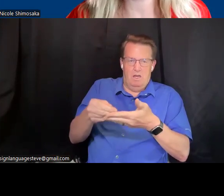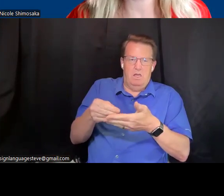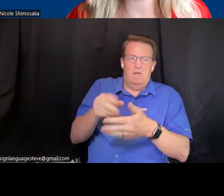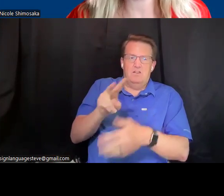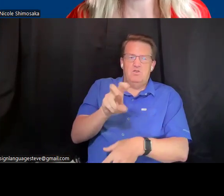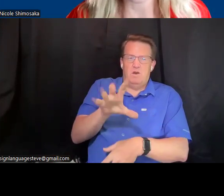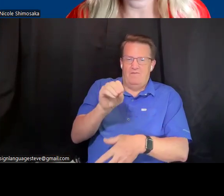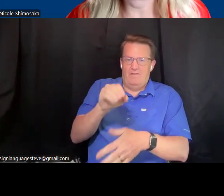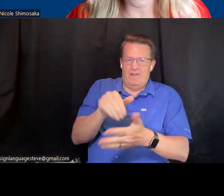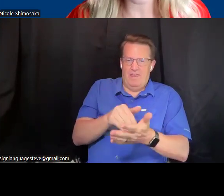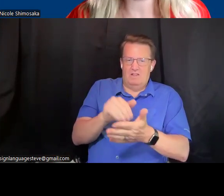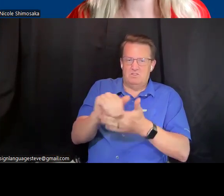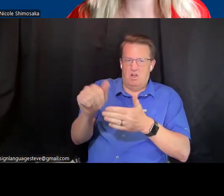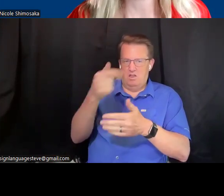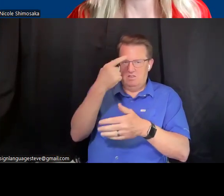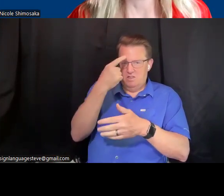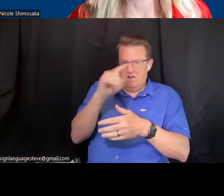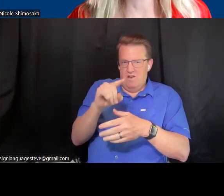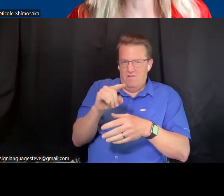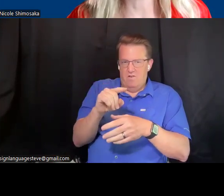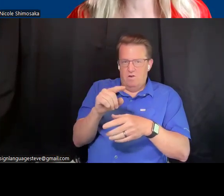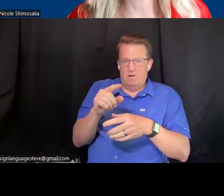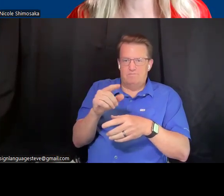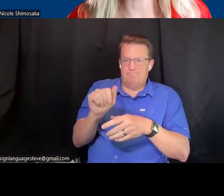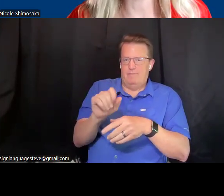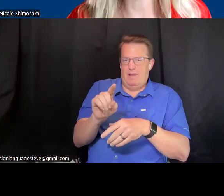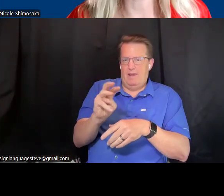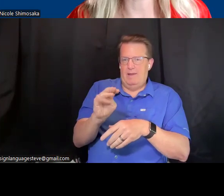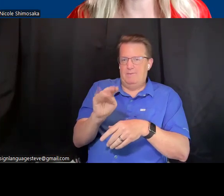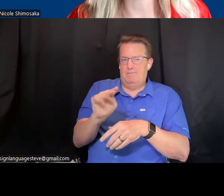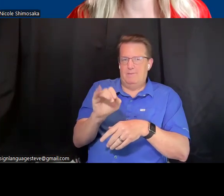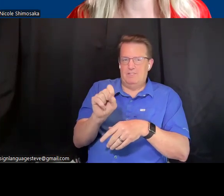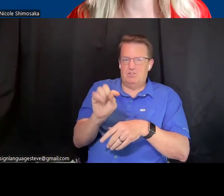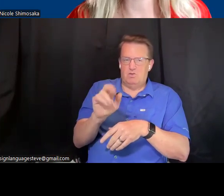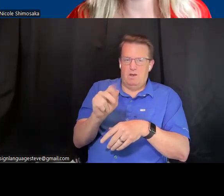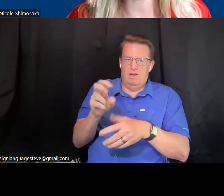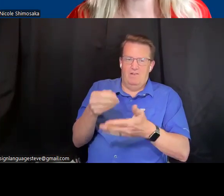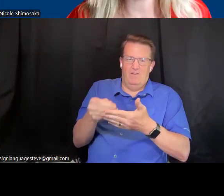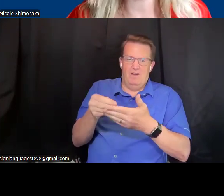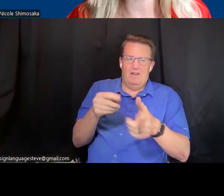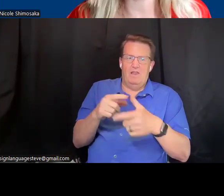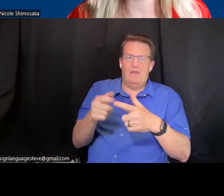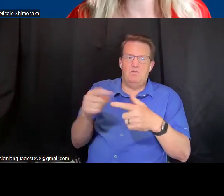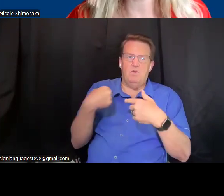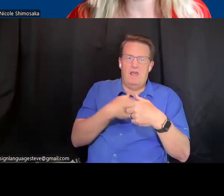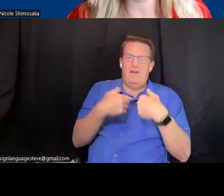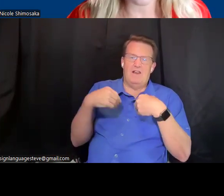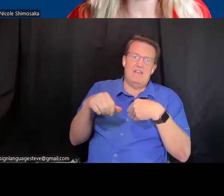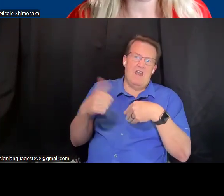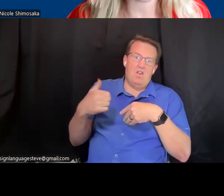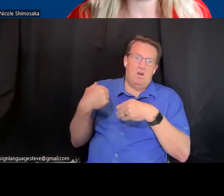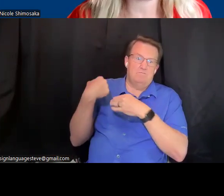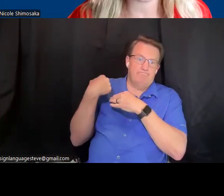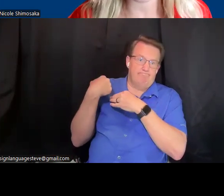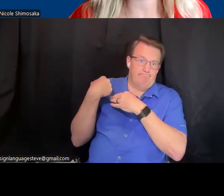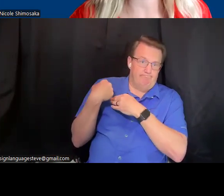admin funding as a base. And then the proposed federal carryover policy, which is an accountability measure we do not have